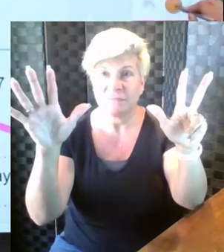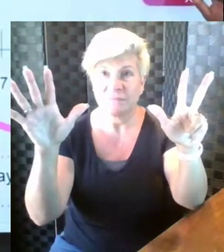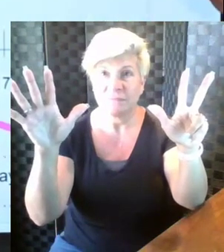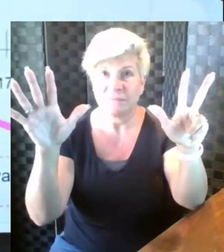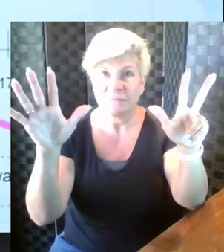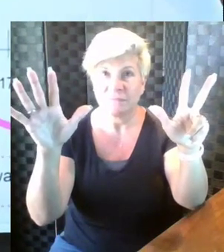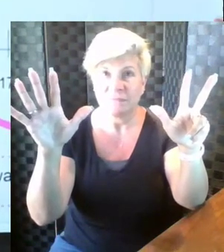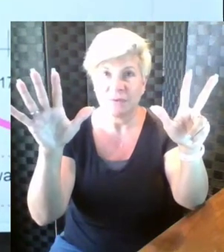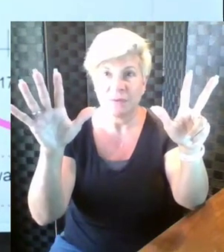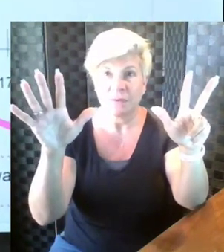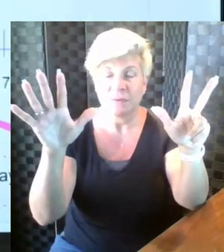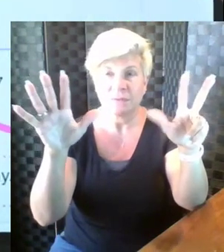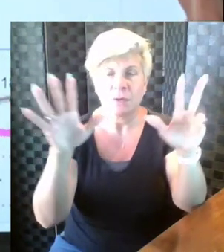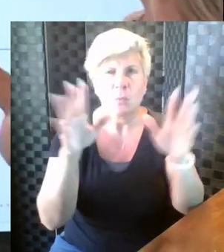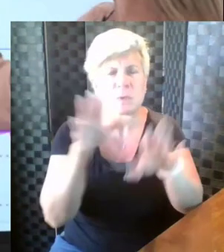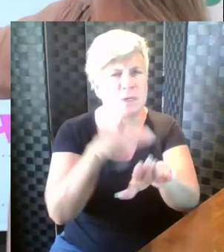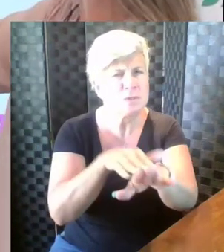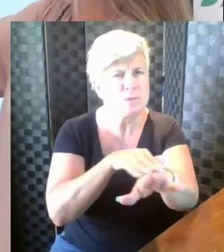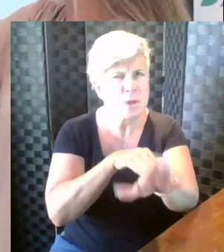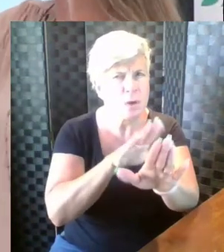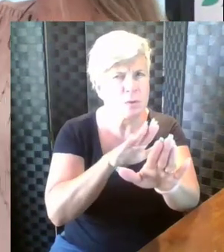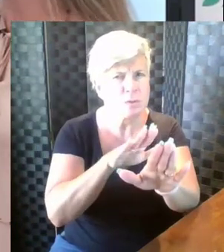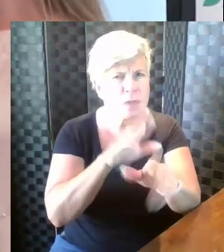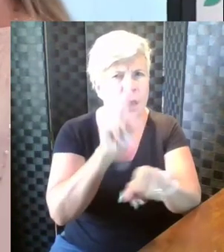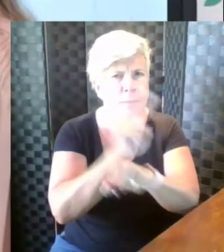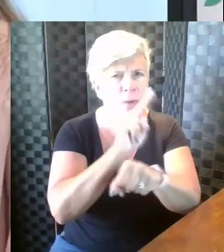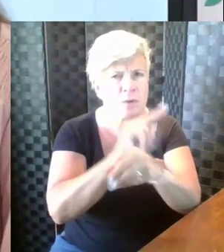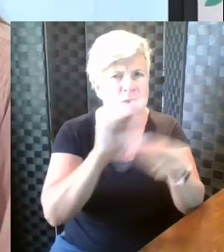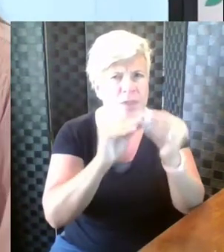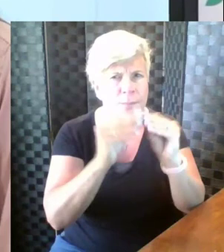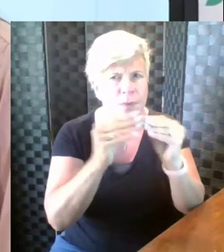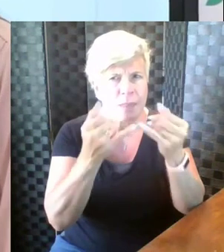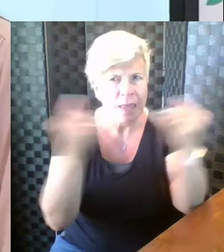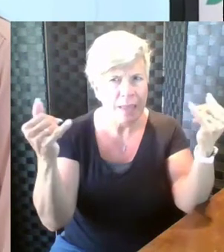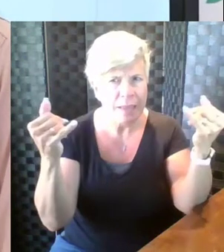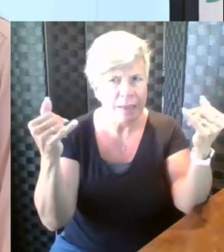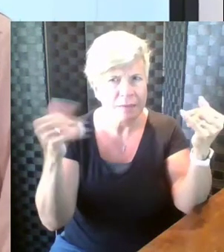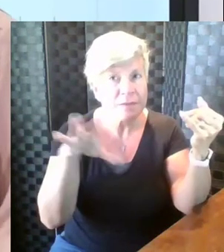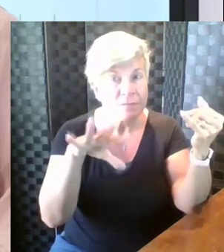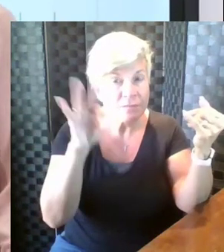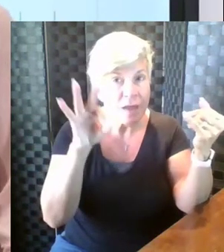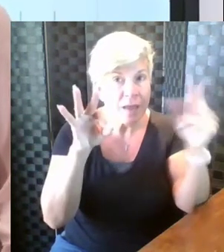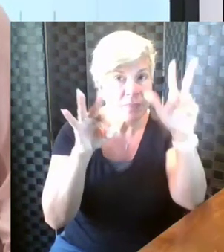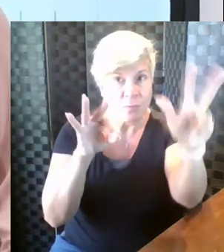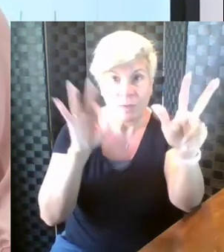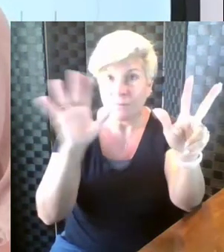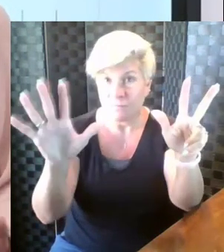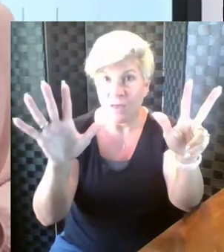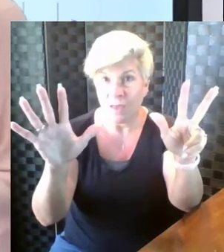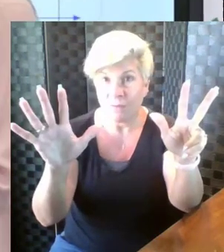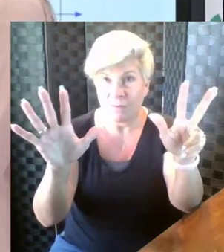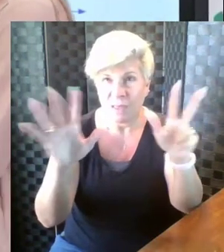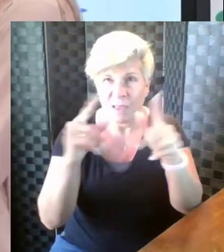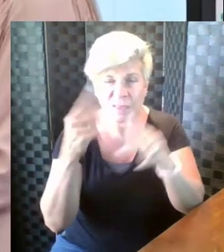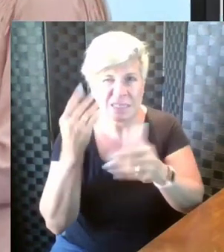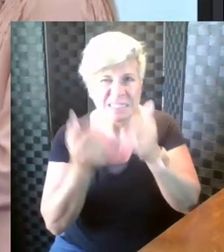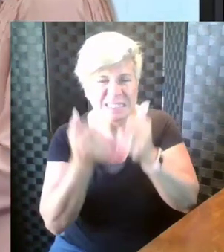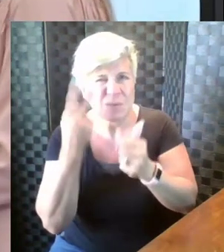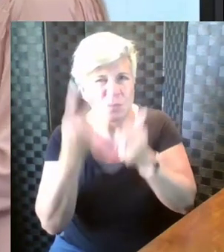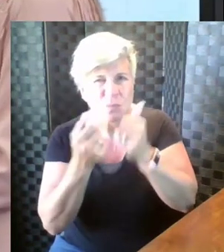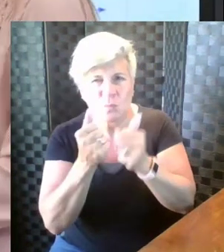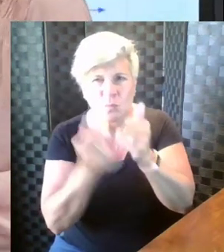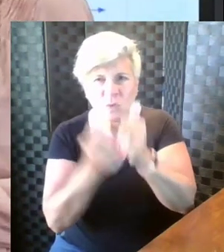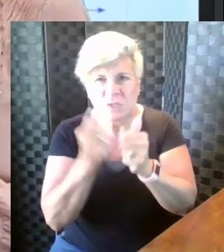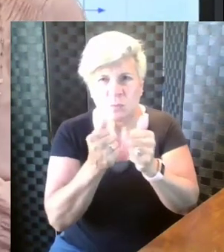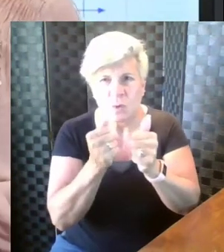Now, I told you we were going to take some baby steps here. So I'm going to use this number line to find 3 and 5 and kind of see which one's a little